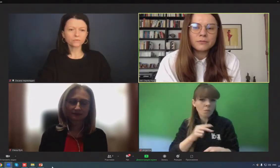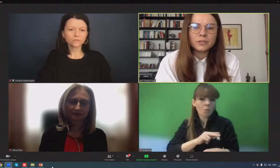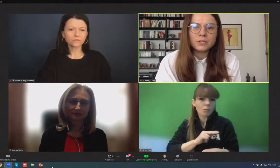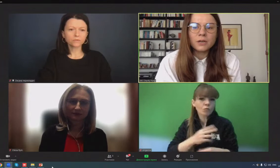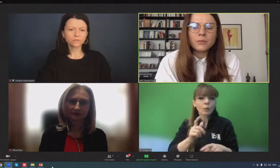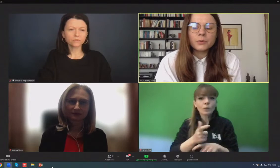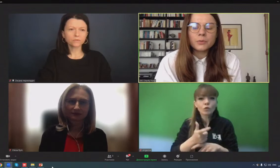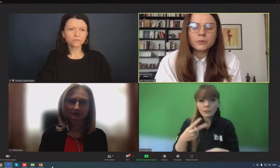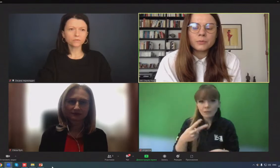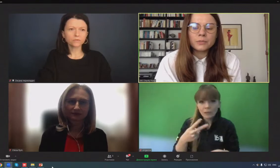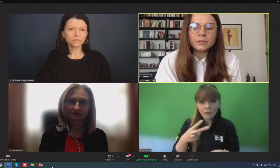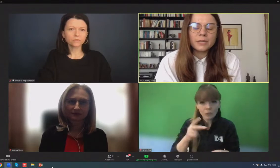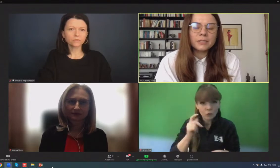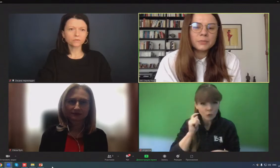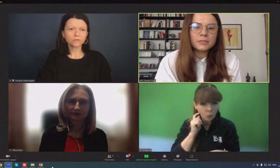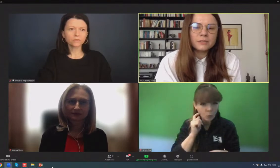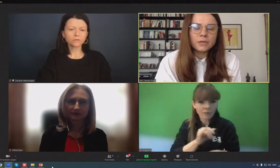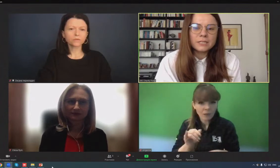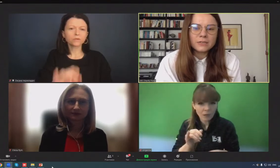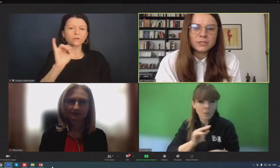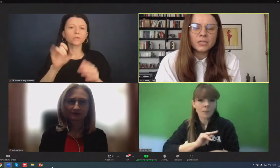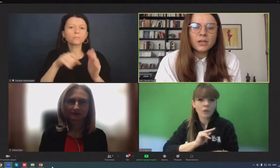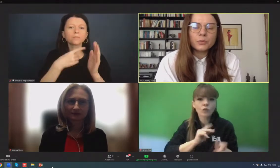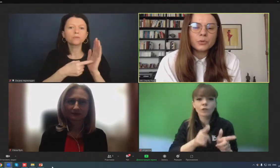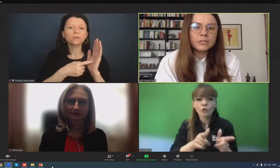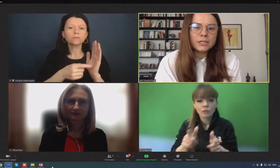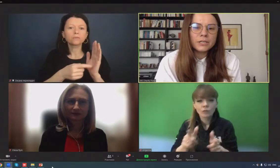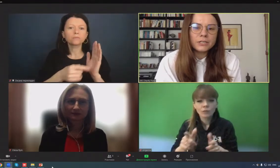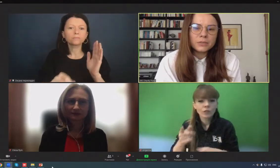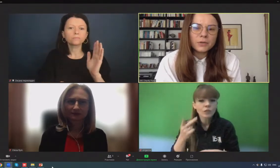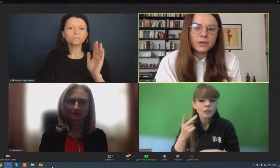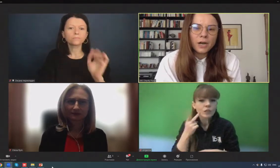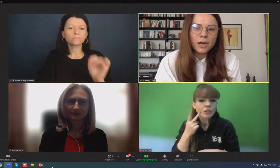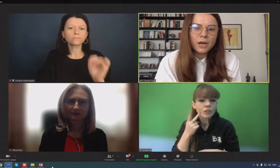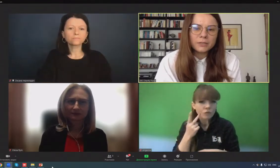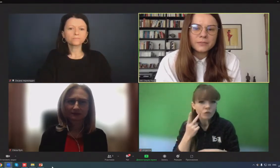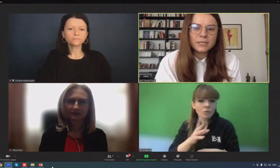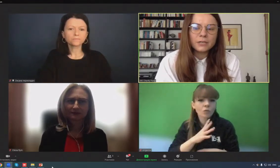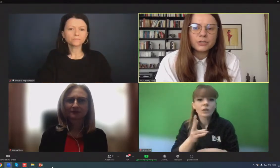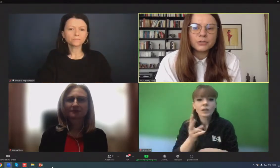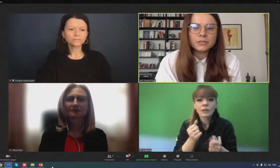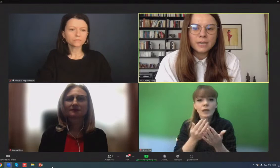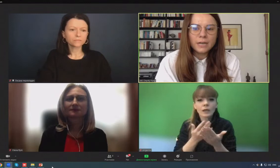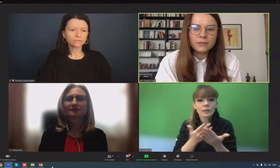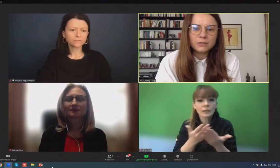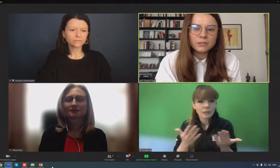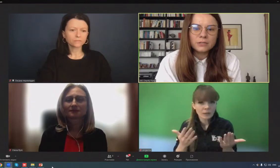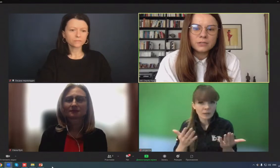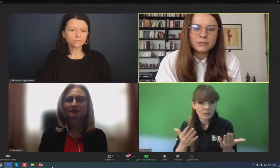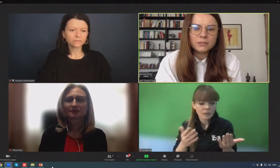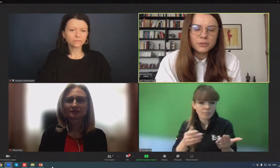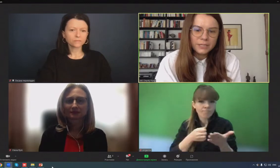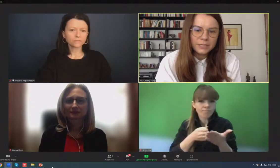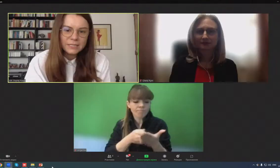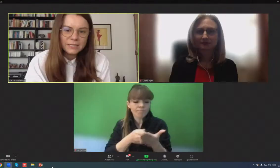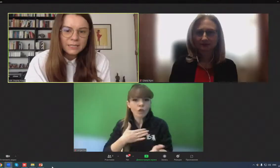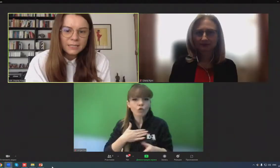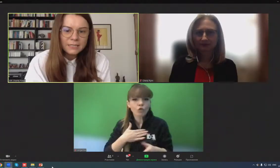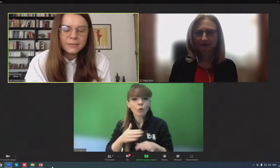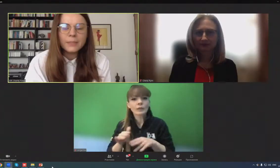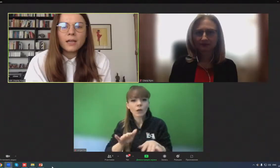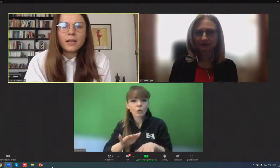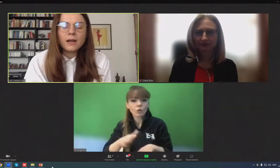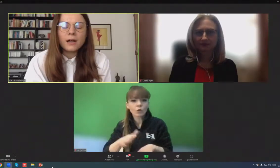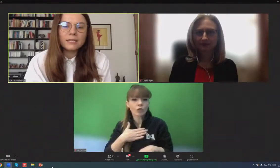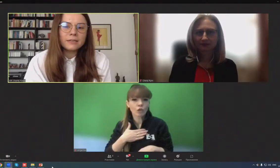high degree of persons who've been disabled. And it has been a cornerstone of our activities, of